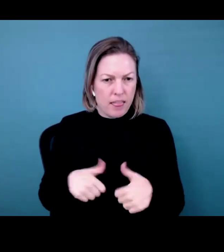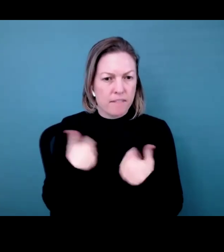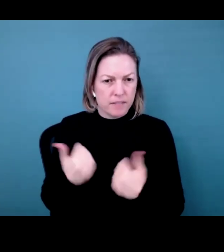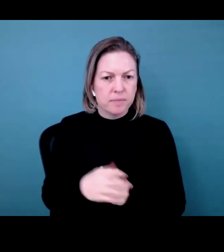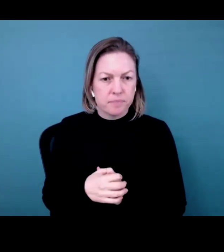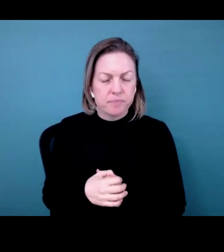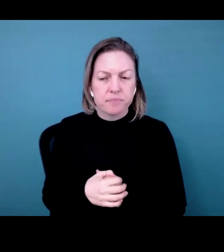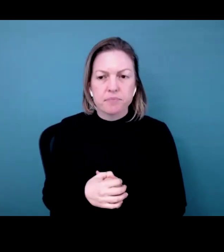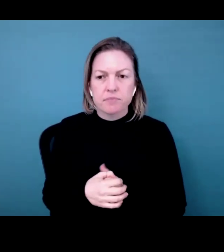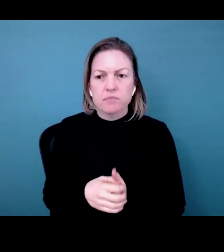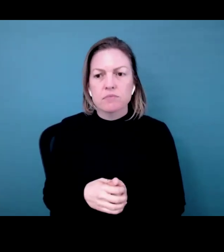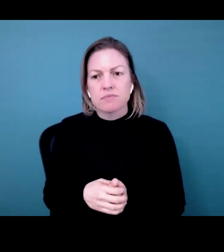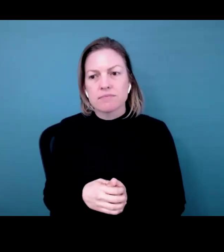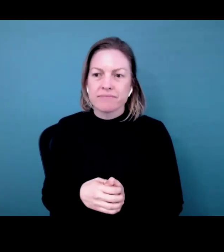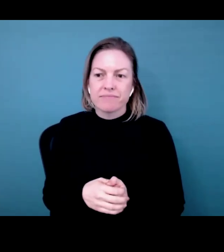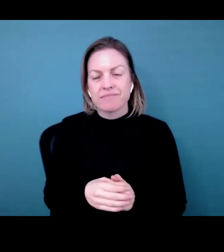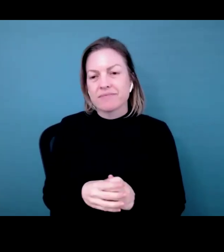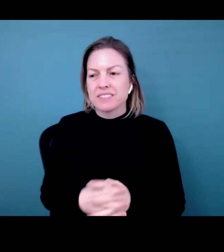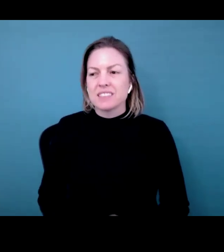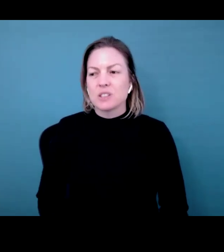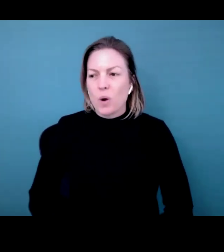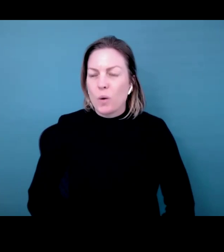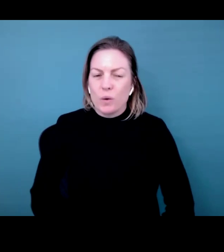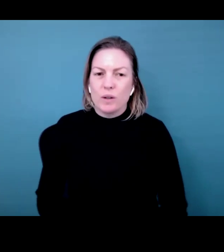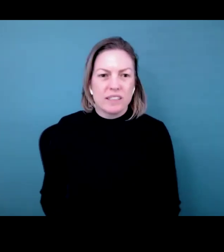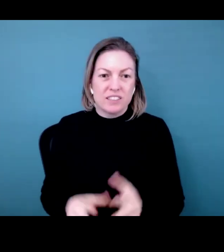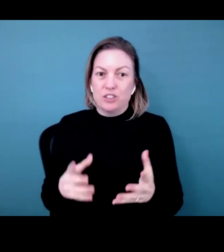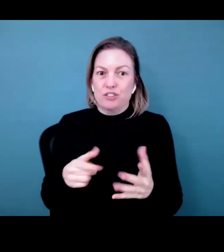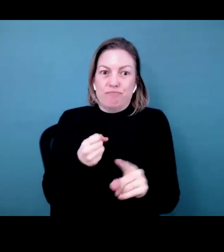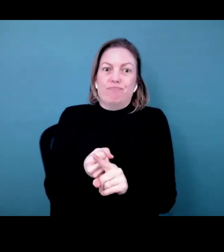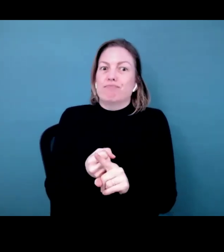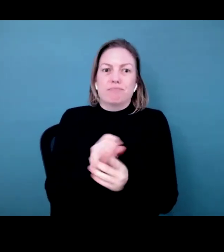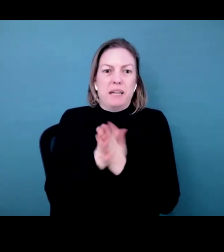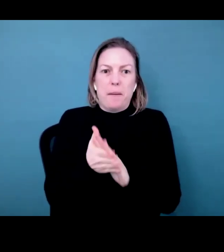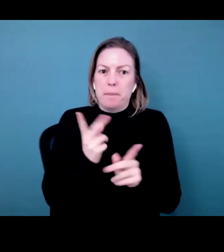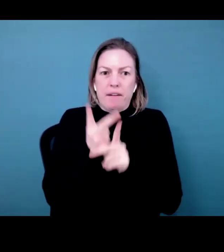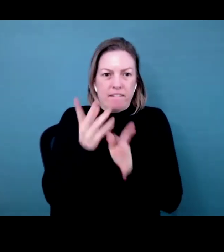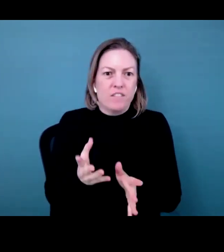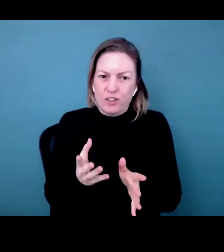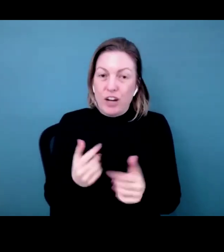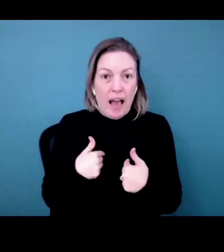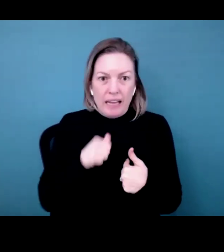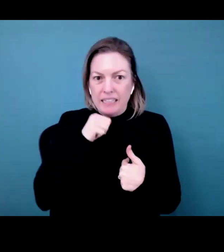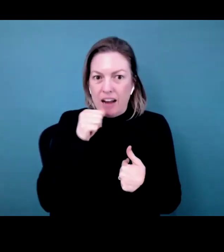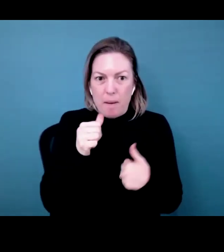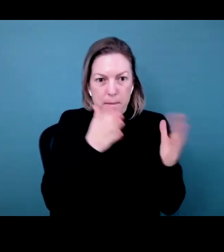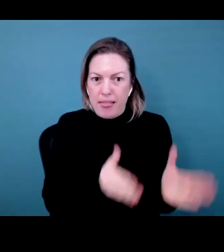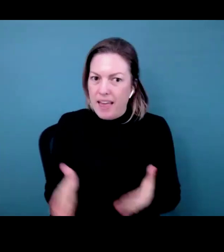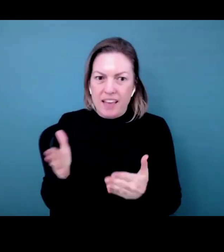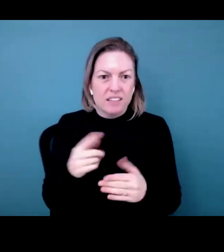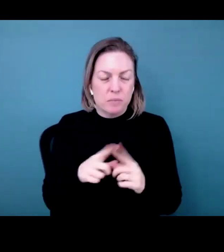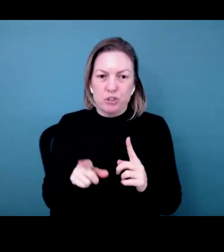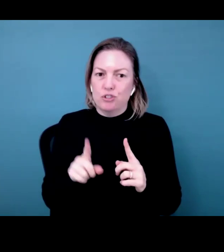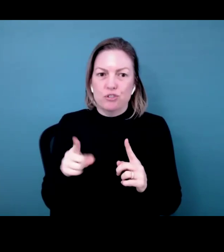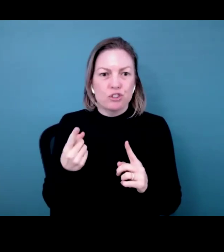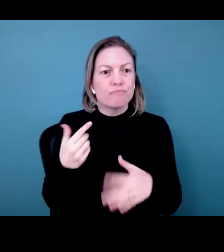that's, you kind of fall into this caregiving thing. I never planned on being a caregiver. It was just something that slowly